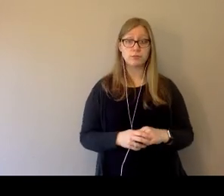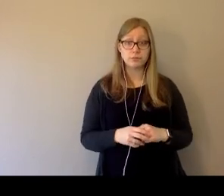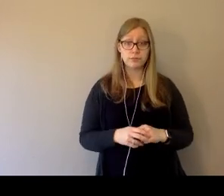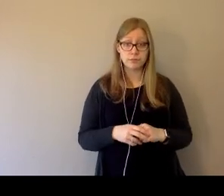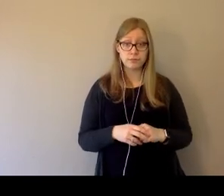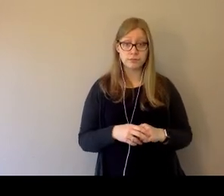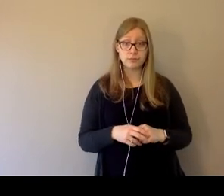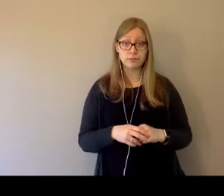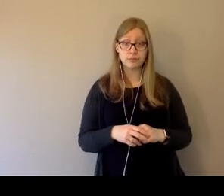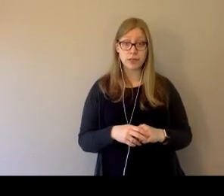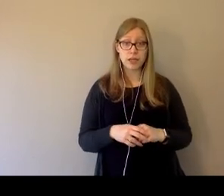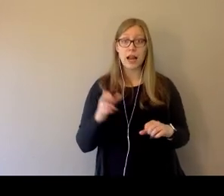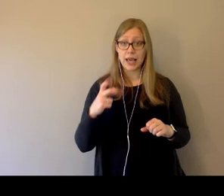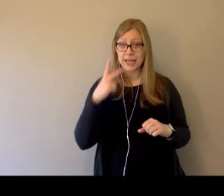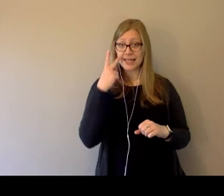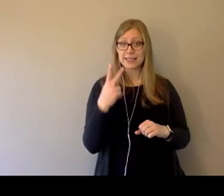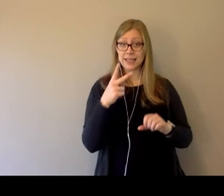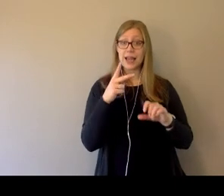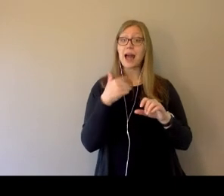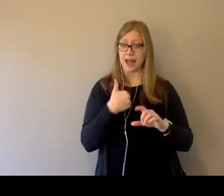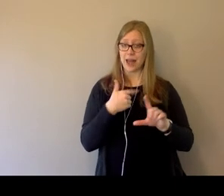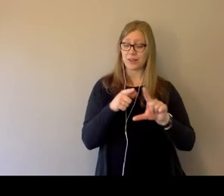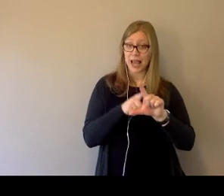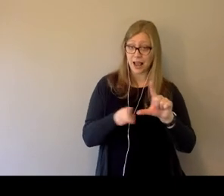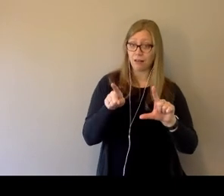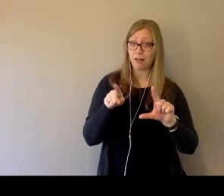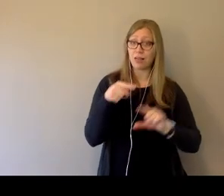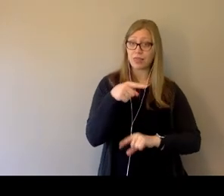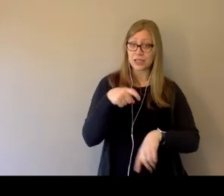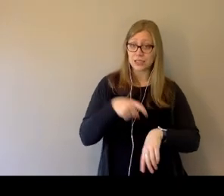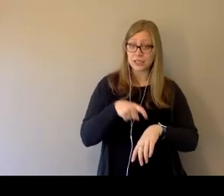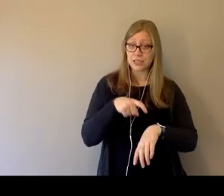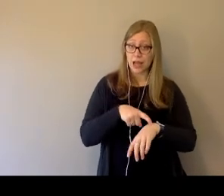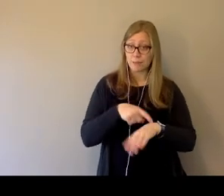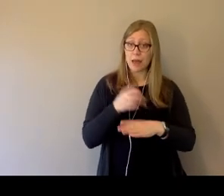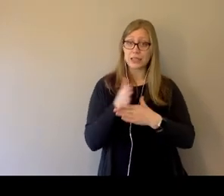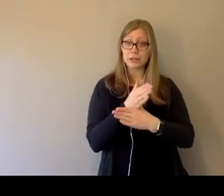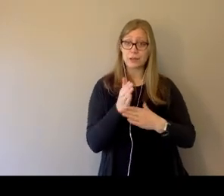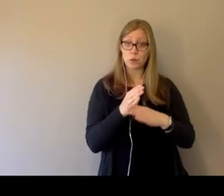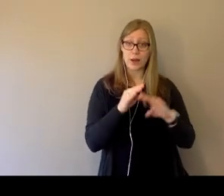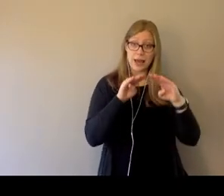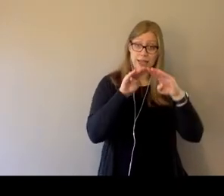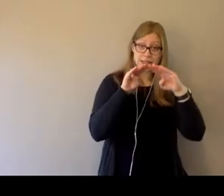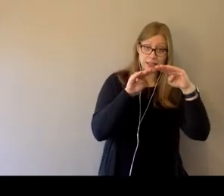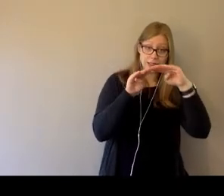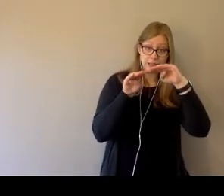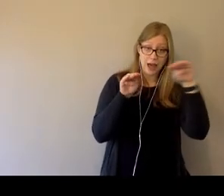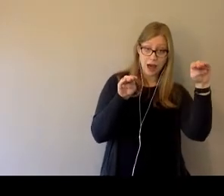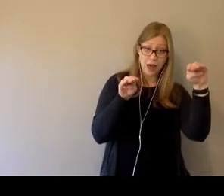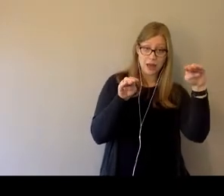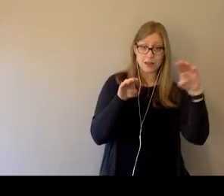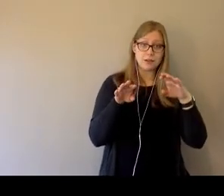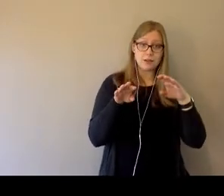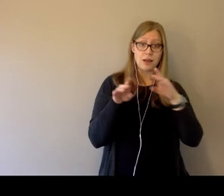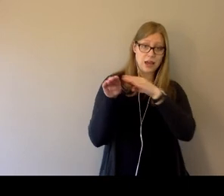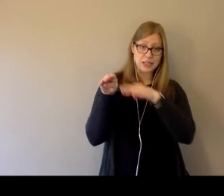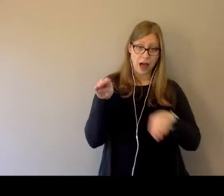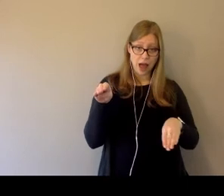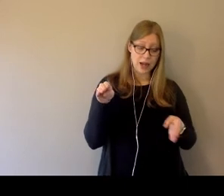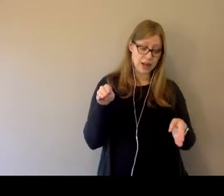between the 2 sides that I know. So I can be pretty sure that what I'm going to be trying to use is the angle